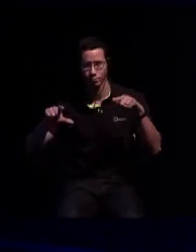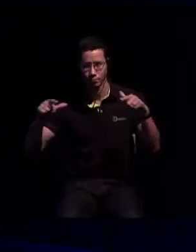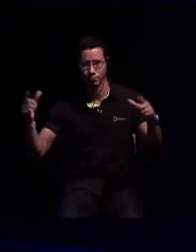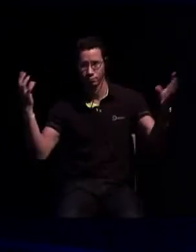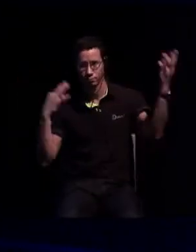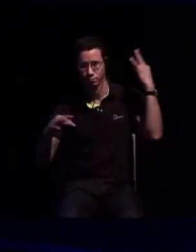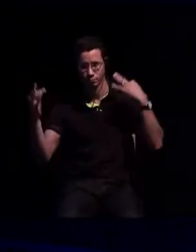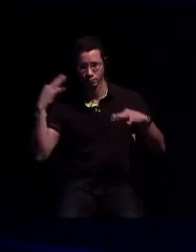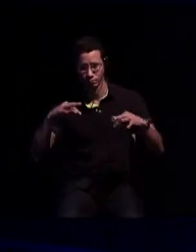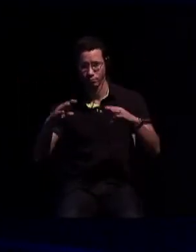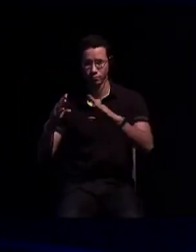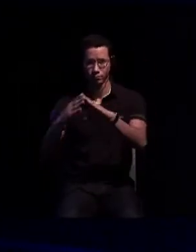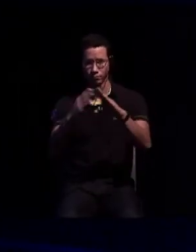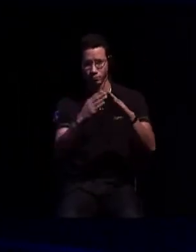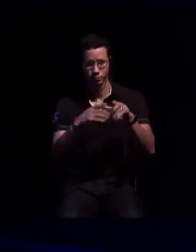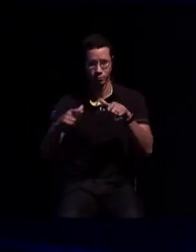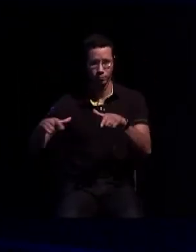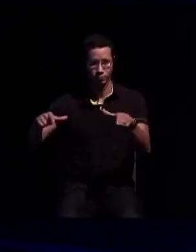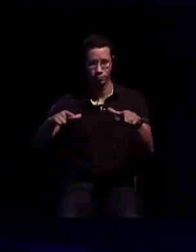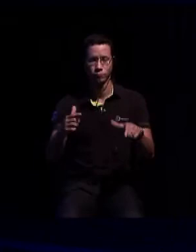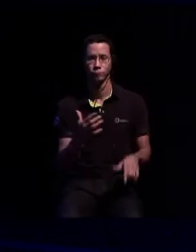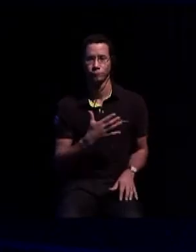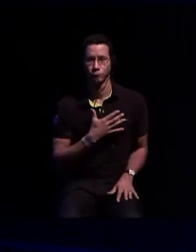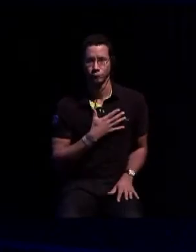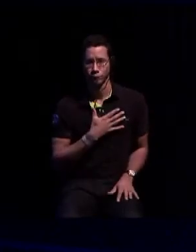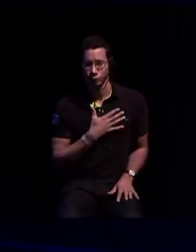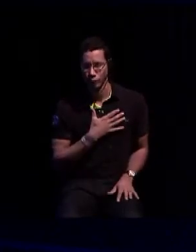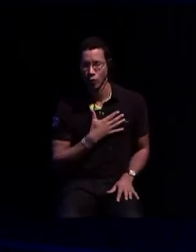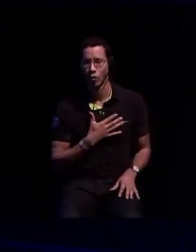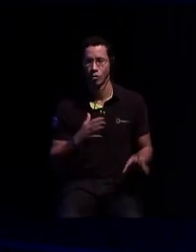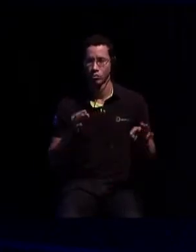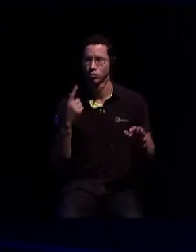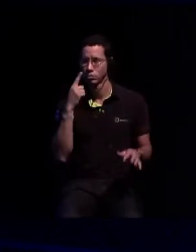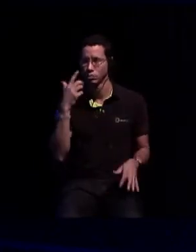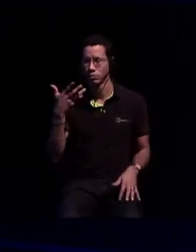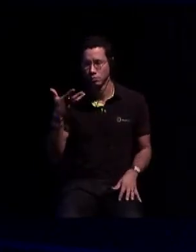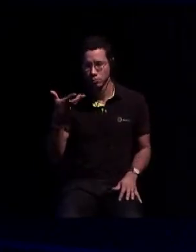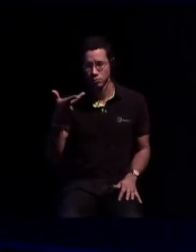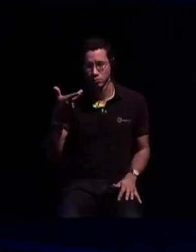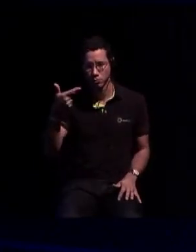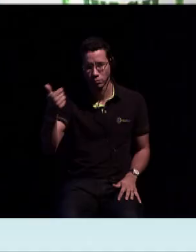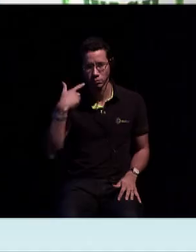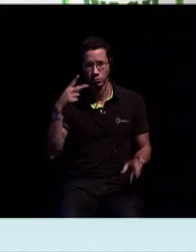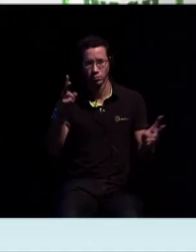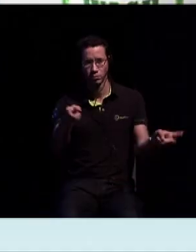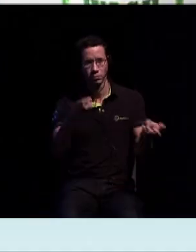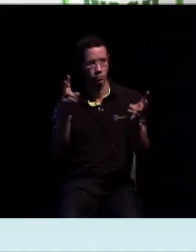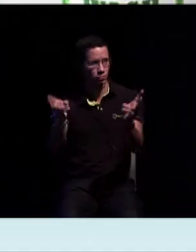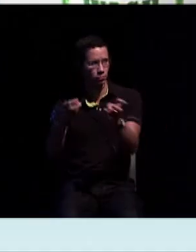community loves, being hijacked for corporate profits.